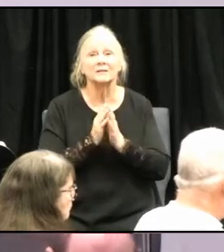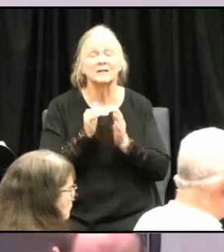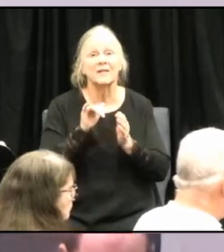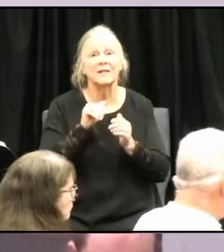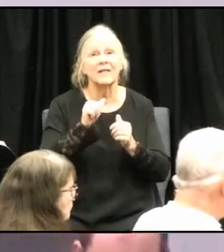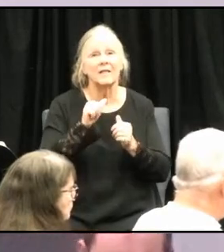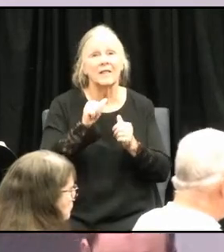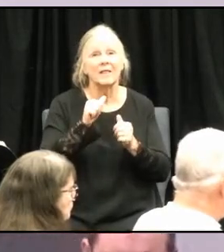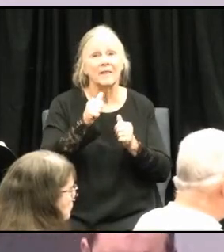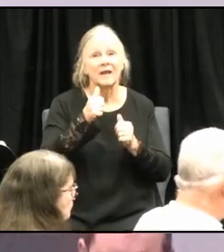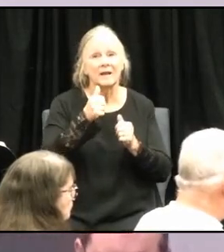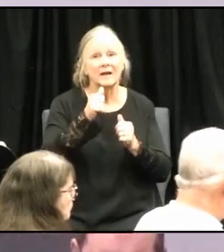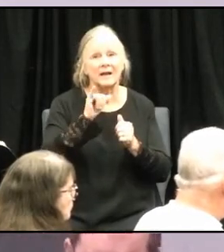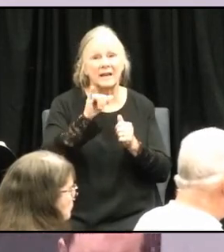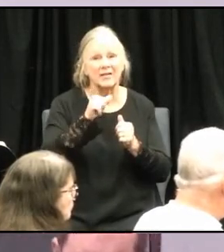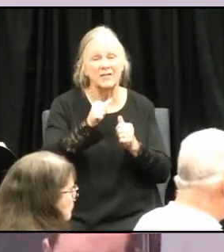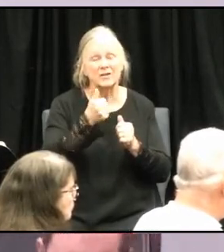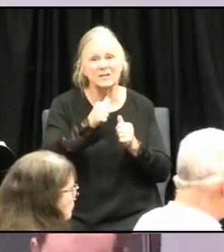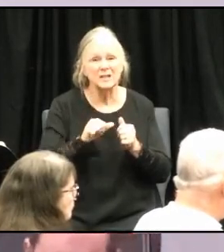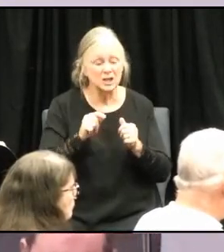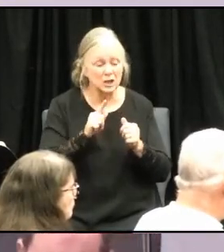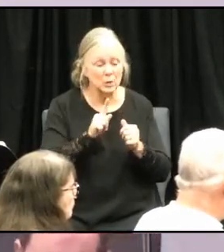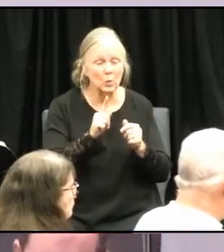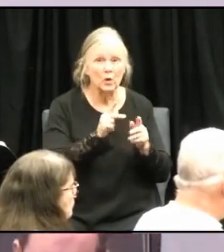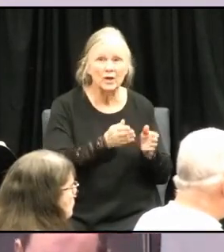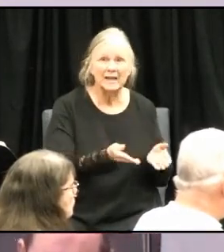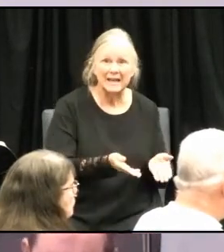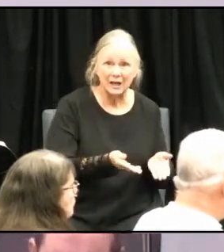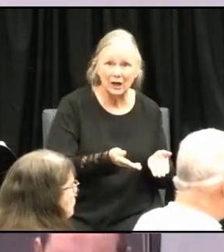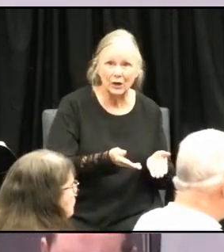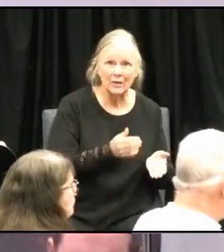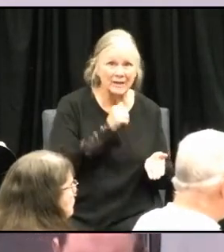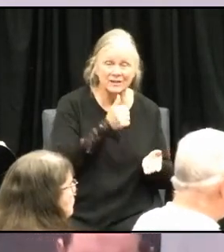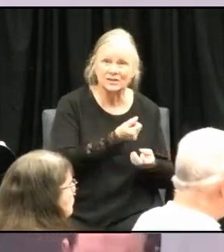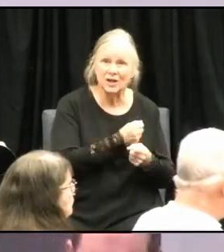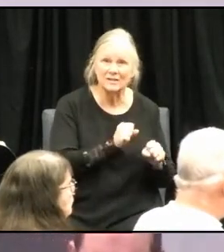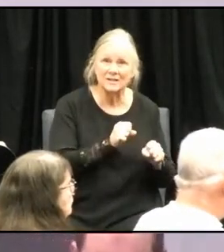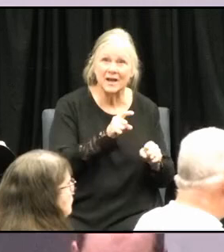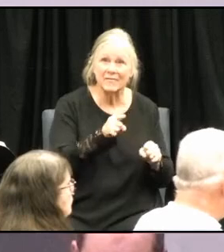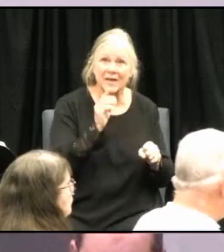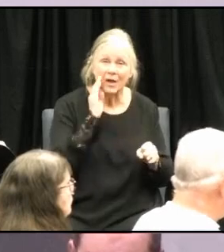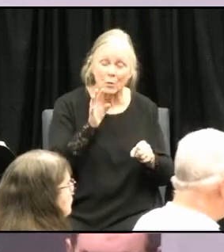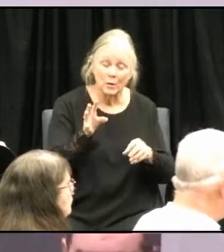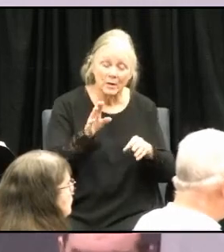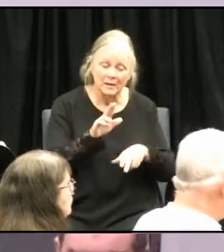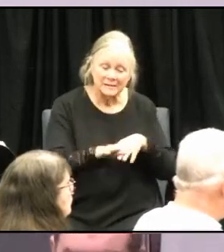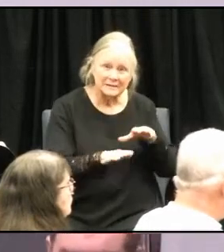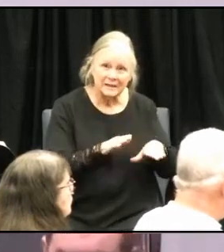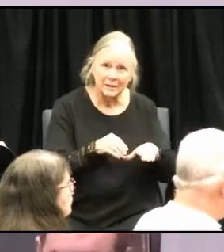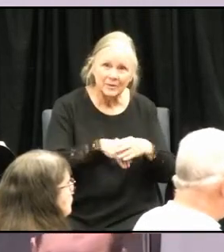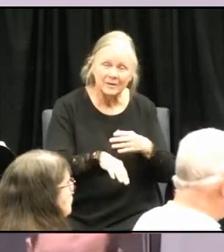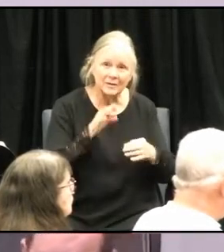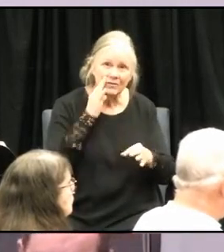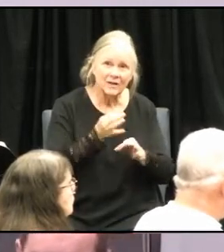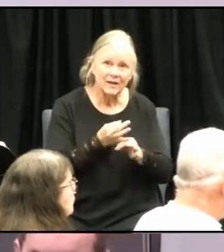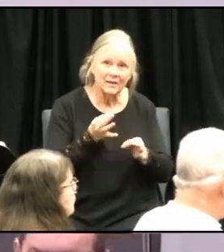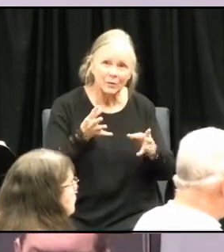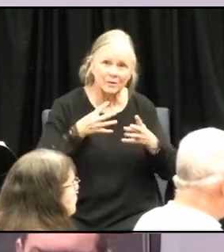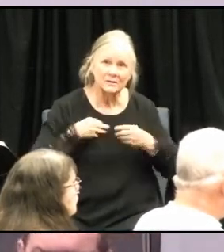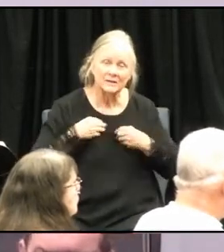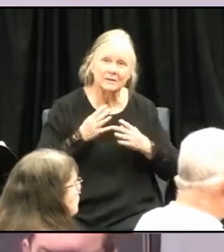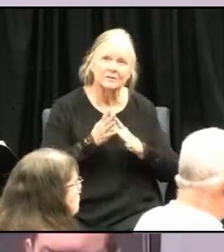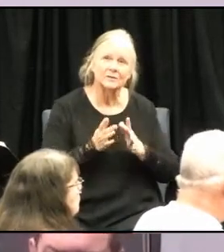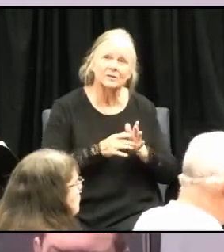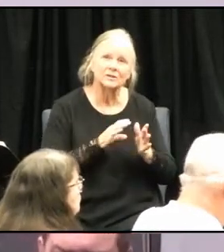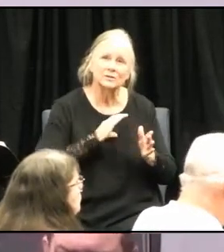not saved, they would absolutely take those steps of faith, come to Jesus Christ,